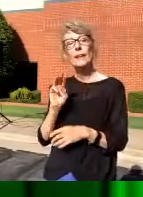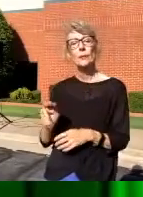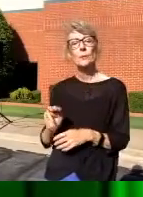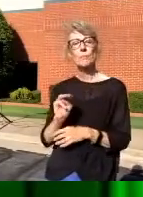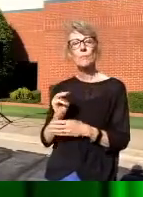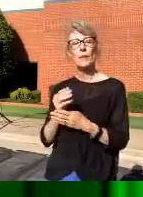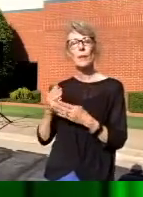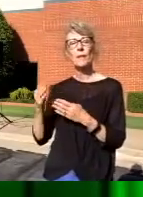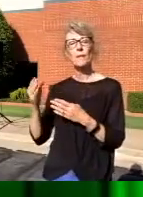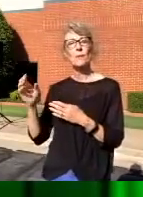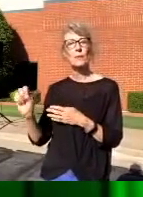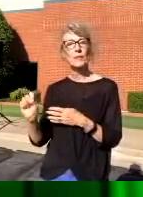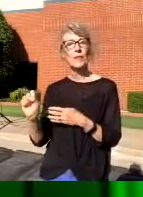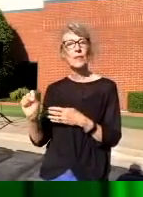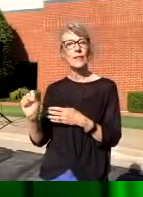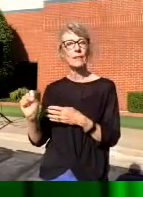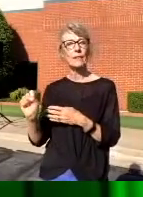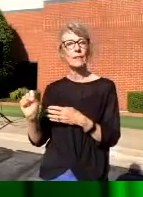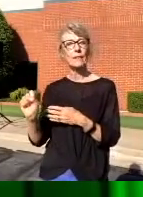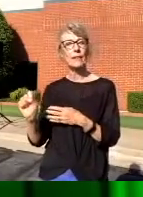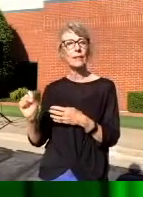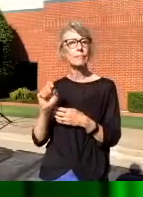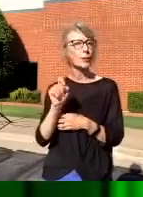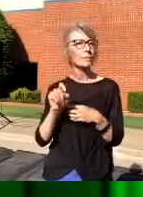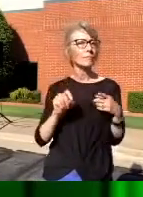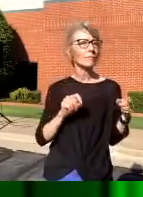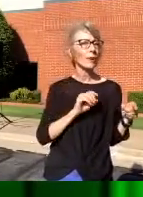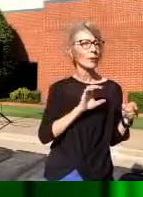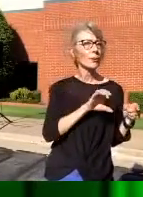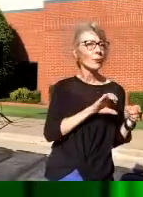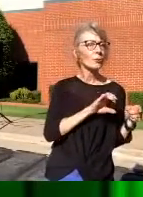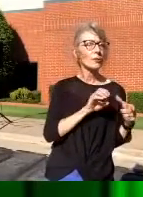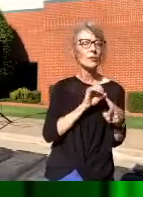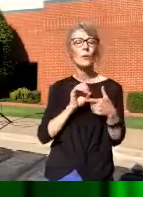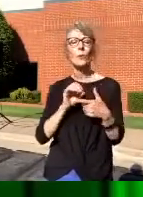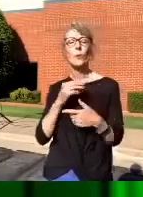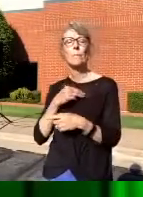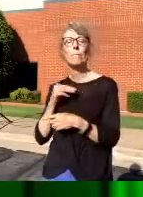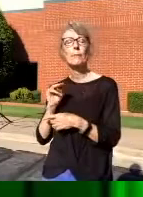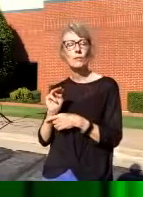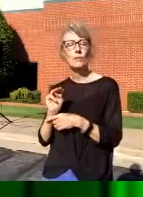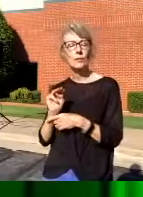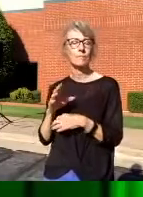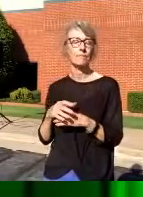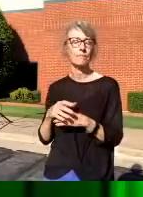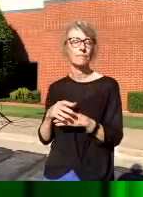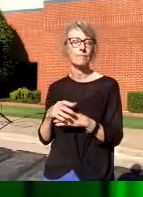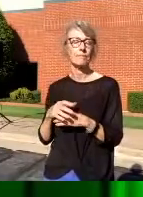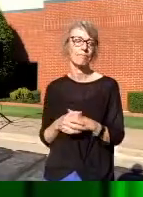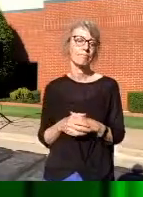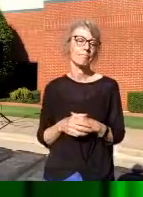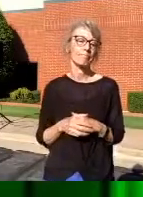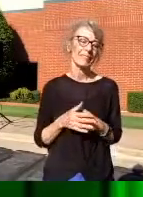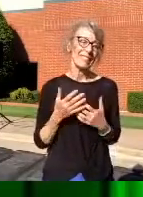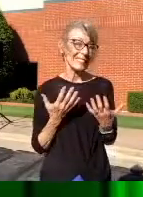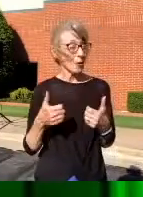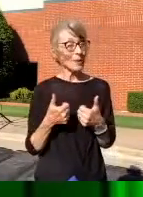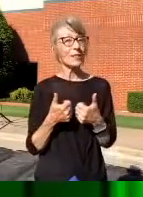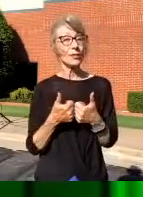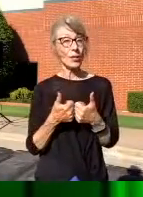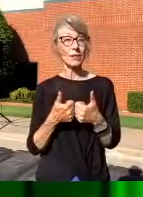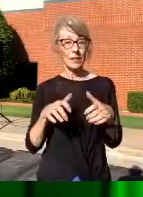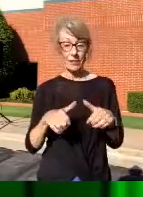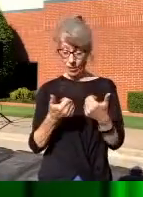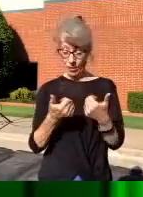motion person? Now, I know I'm pushing here. I hope this is challenging. It's challenging for